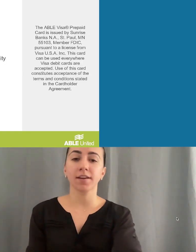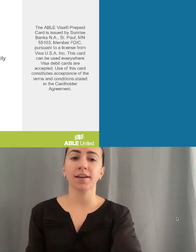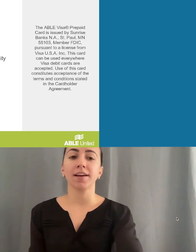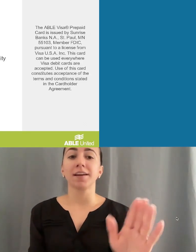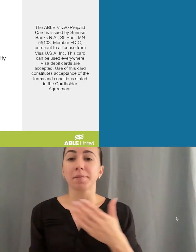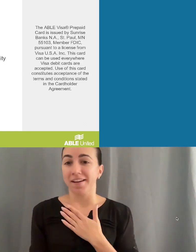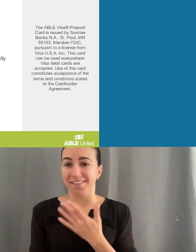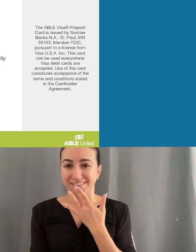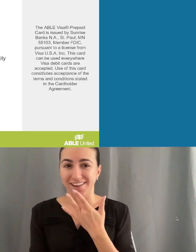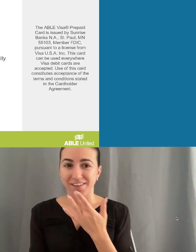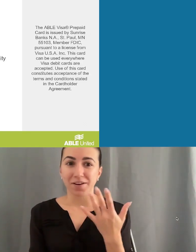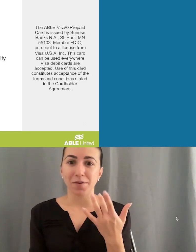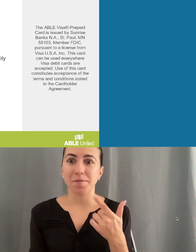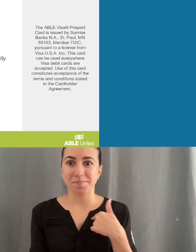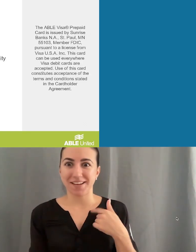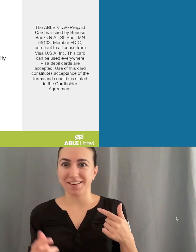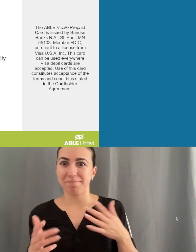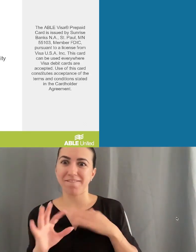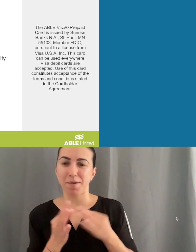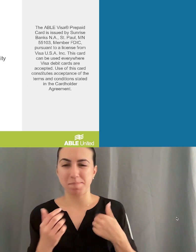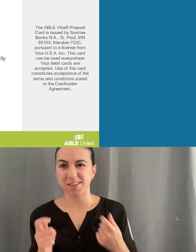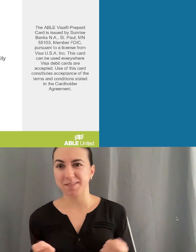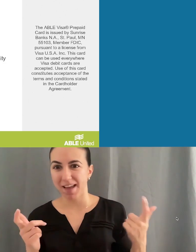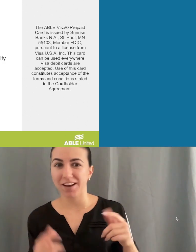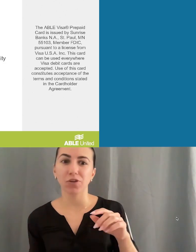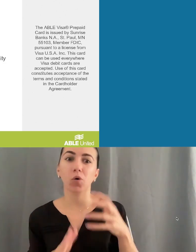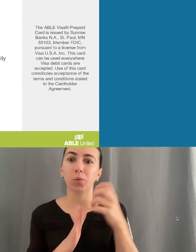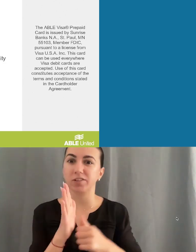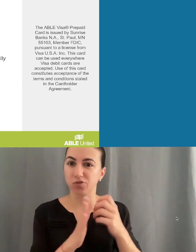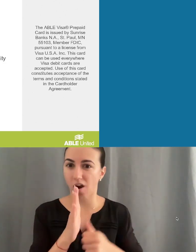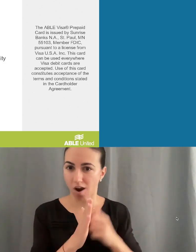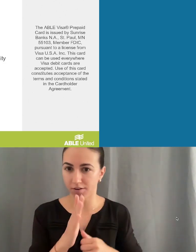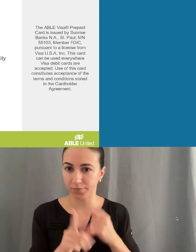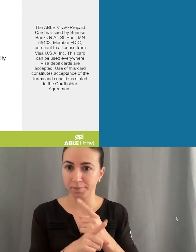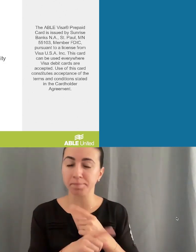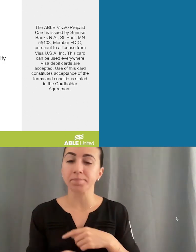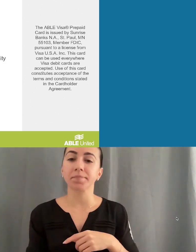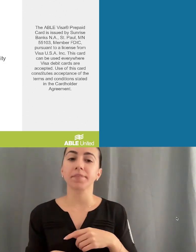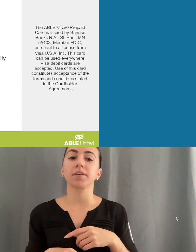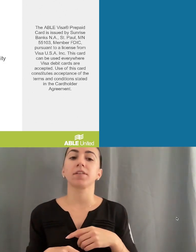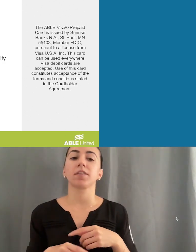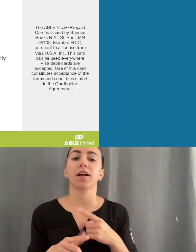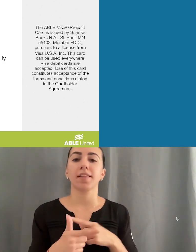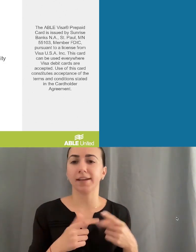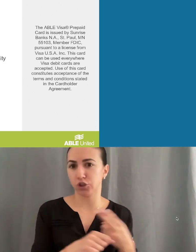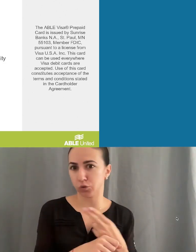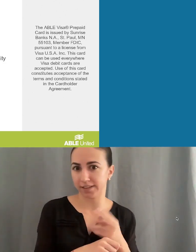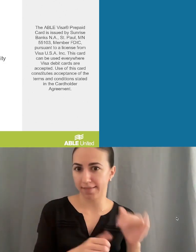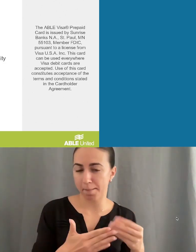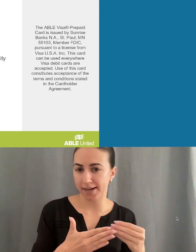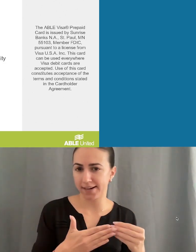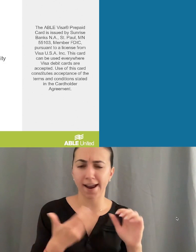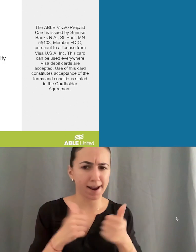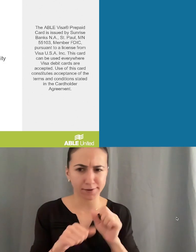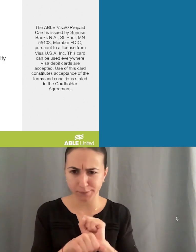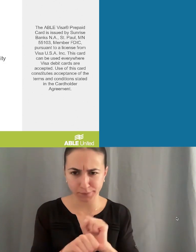my favorite because I'm the spender in my family. Withdrawal, taking money out of the ABLE account and then actually using it. How does